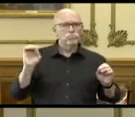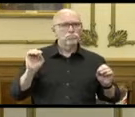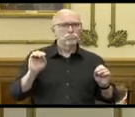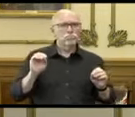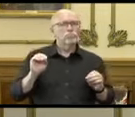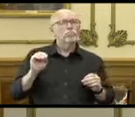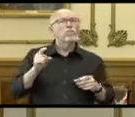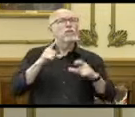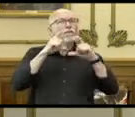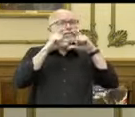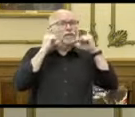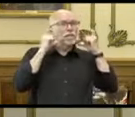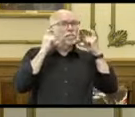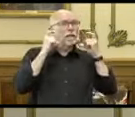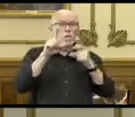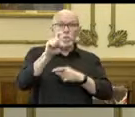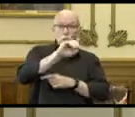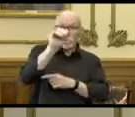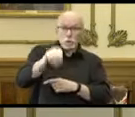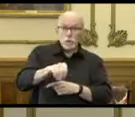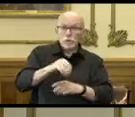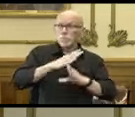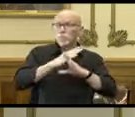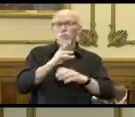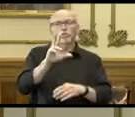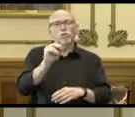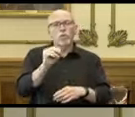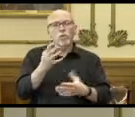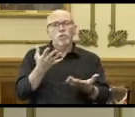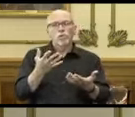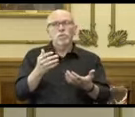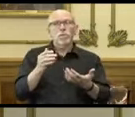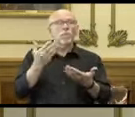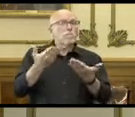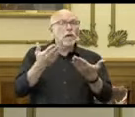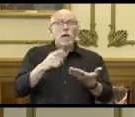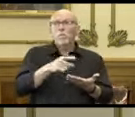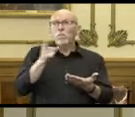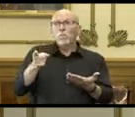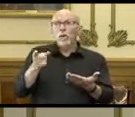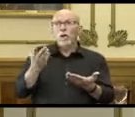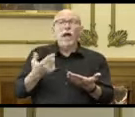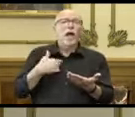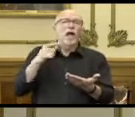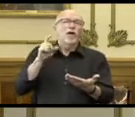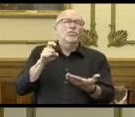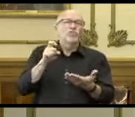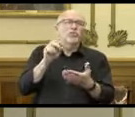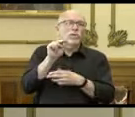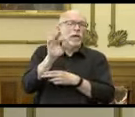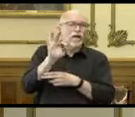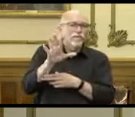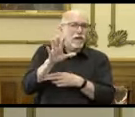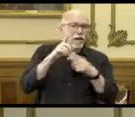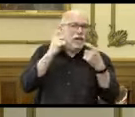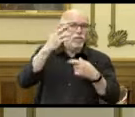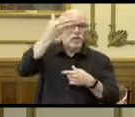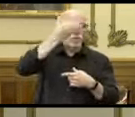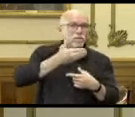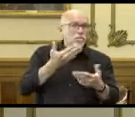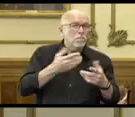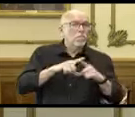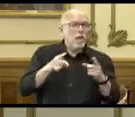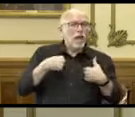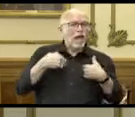while a face mask is not foolproof, and in a similar setting, and I would have been better off with an N95 mask or a face shield, I